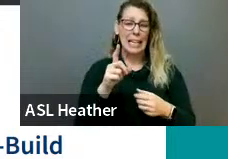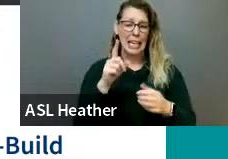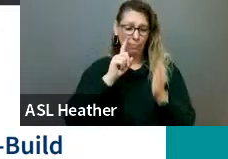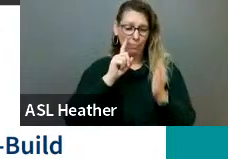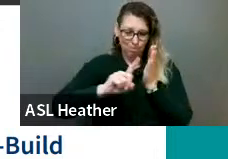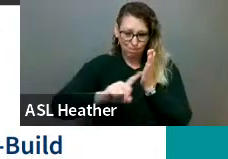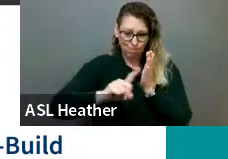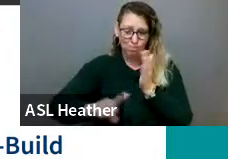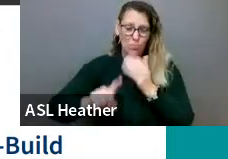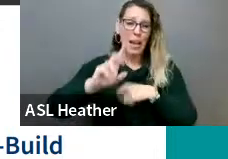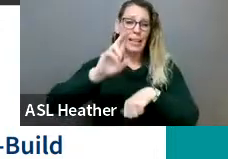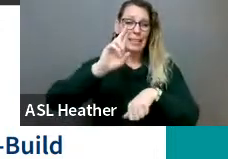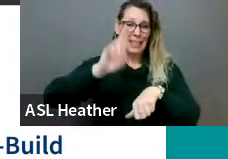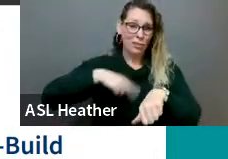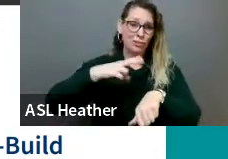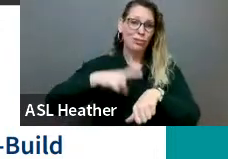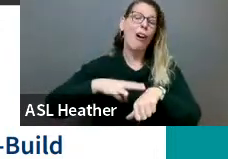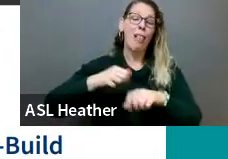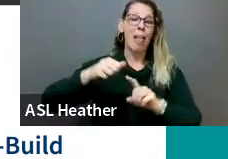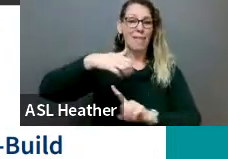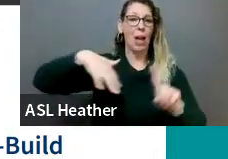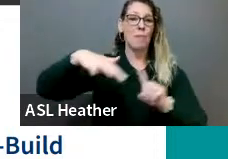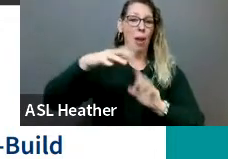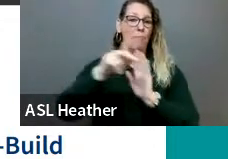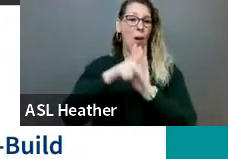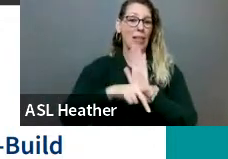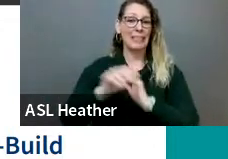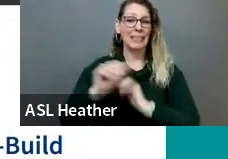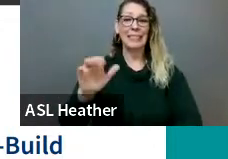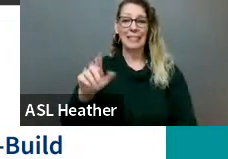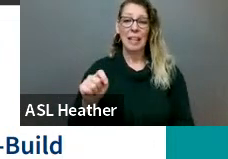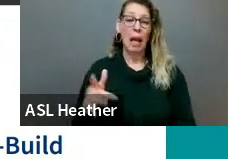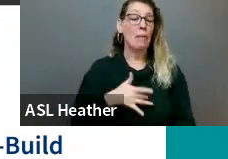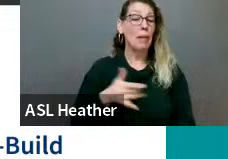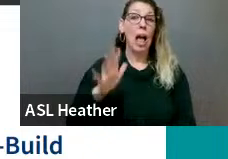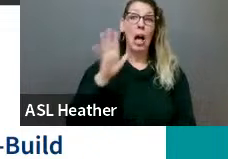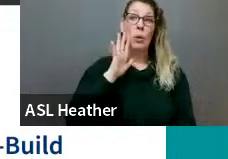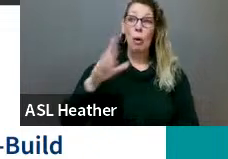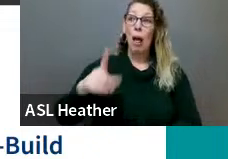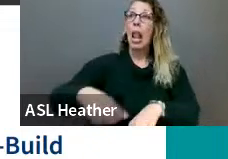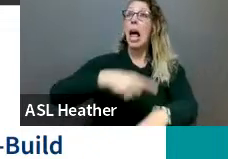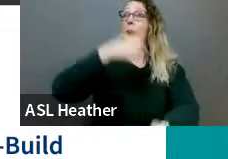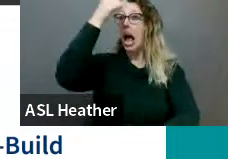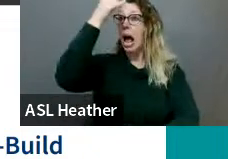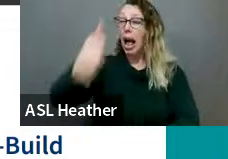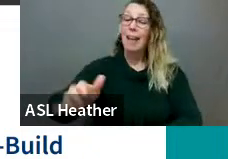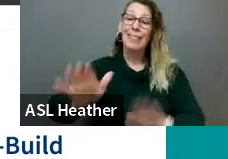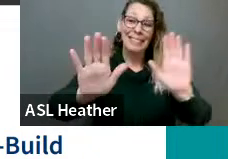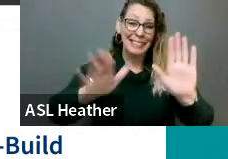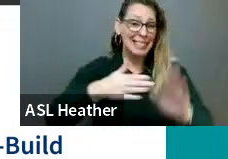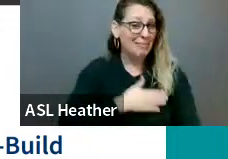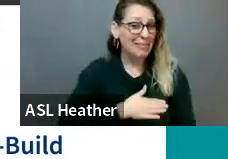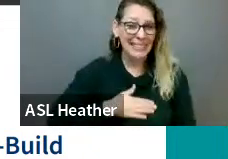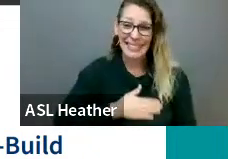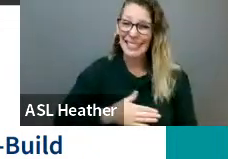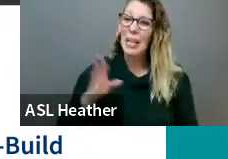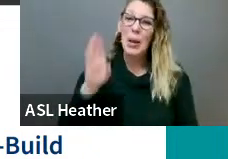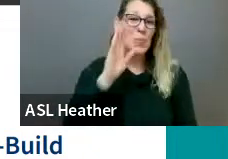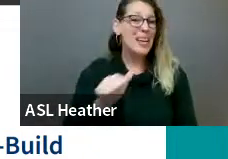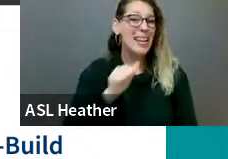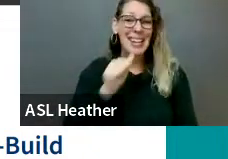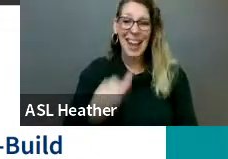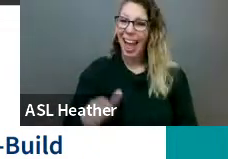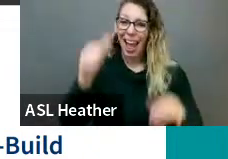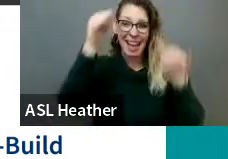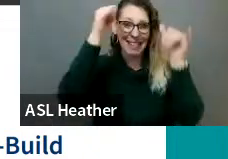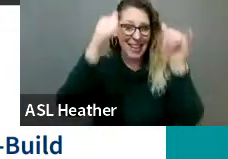National Environmental Policy Act. Although it might feel like it's going to take a long time, please stick with me. I promise it won't. And it's really going to help